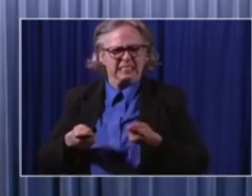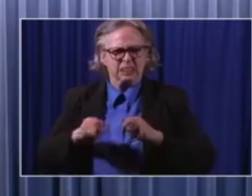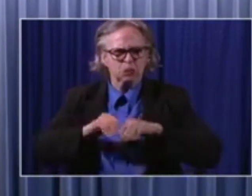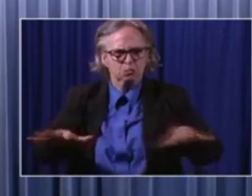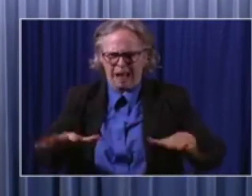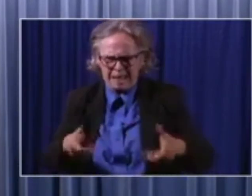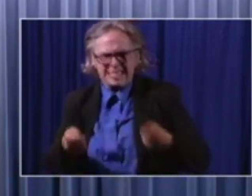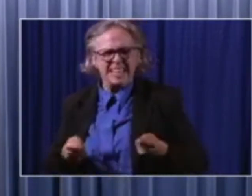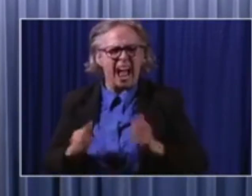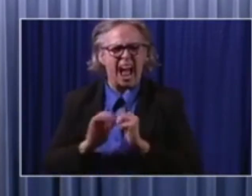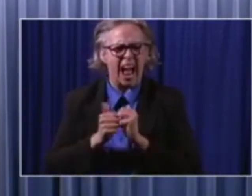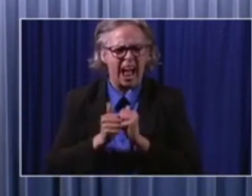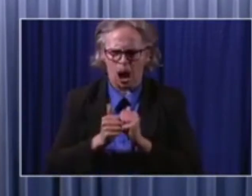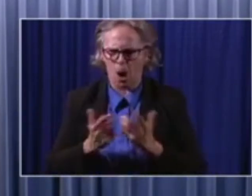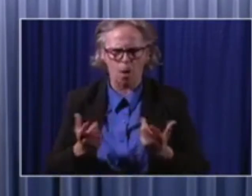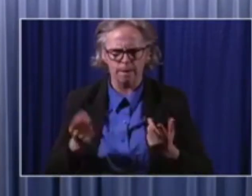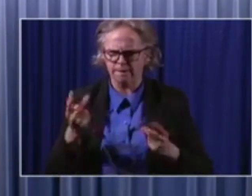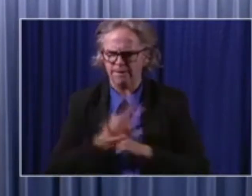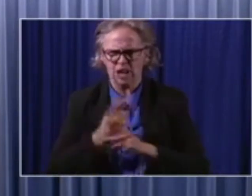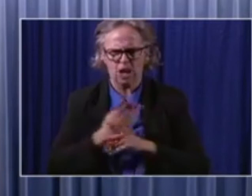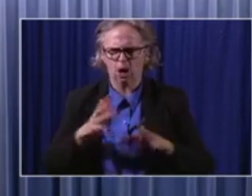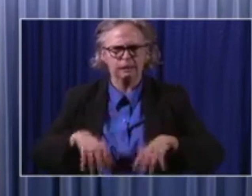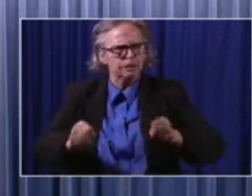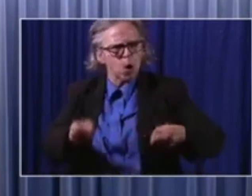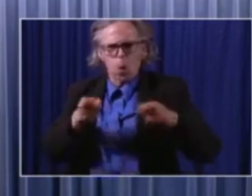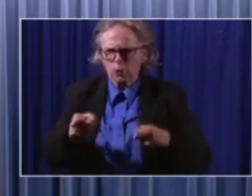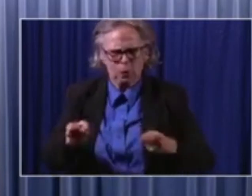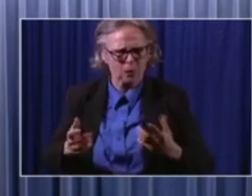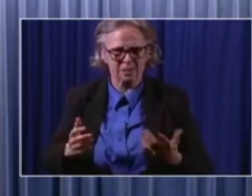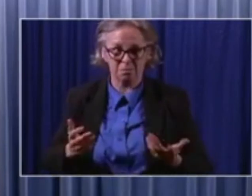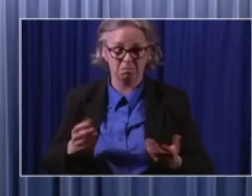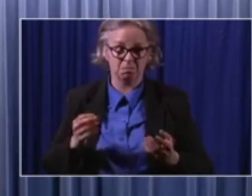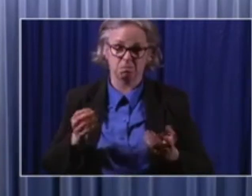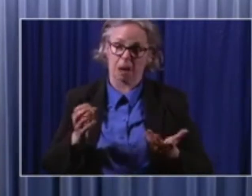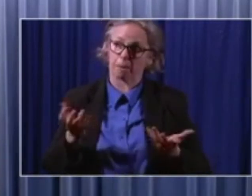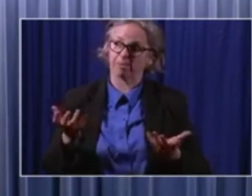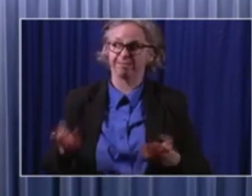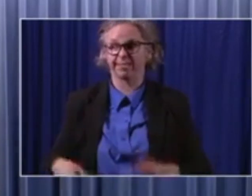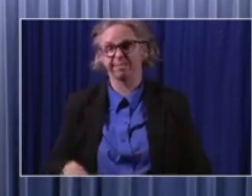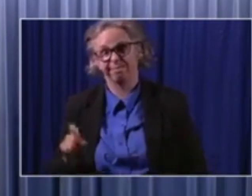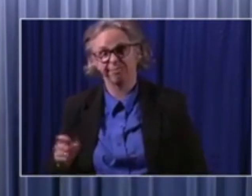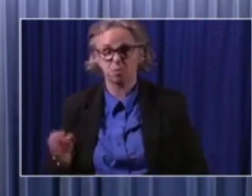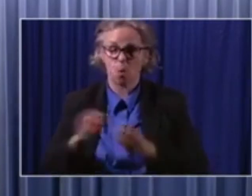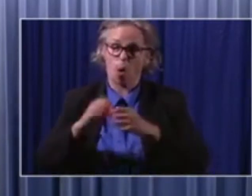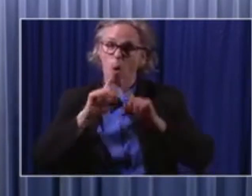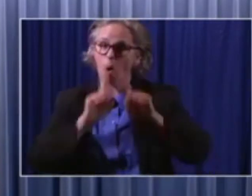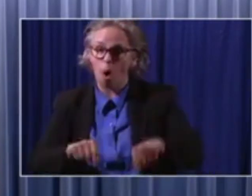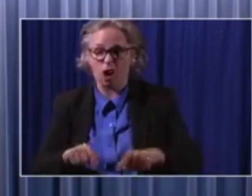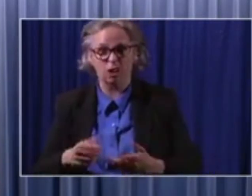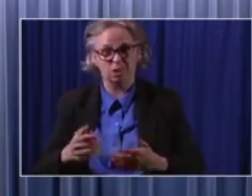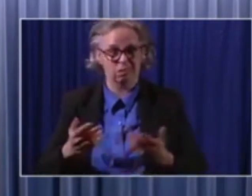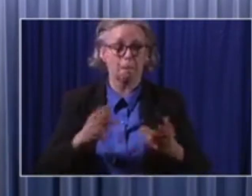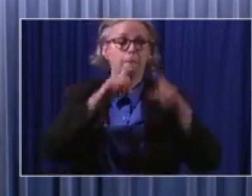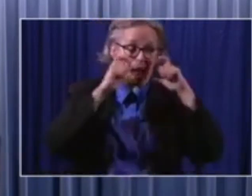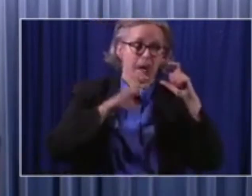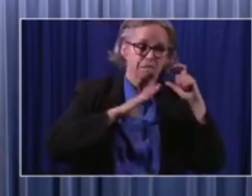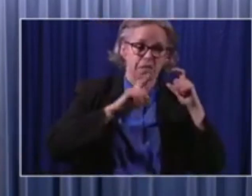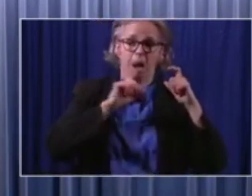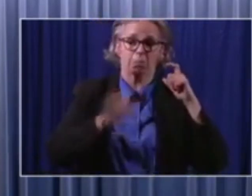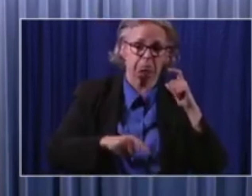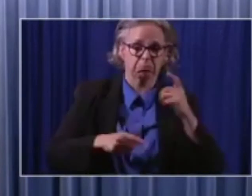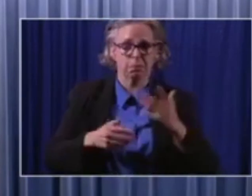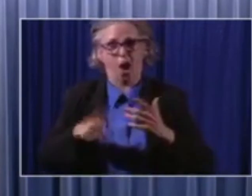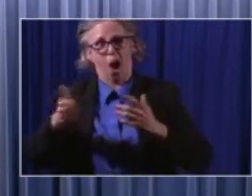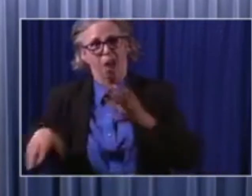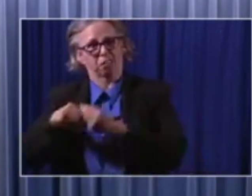disease beyond where we're at with the face masking order for red. I think in no uncertain terms, it means